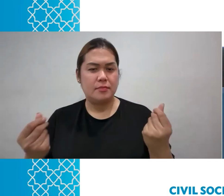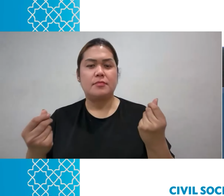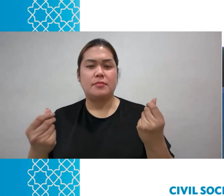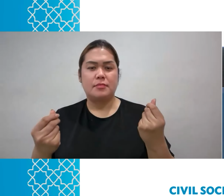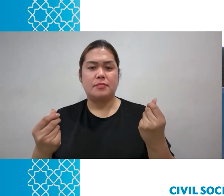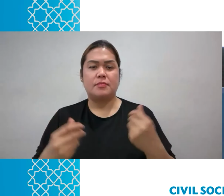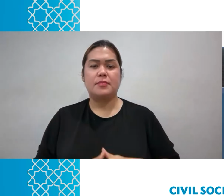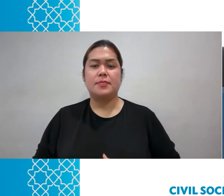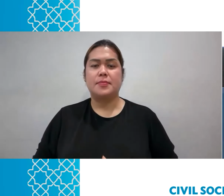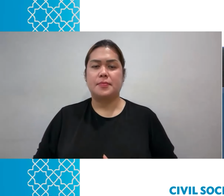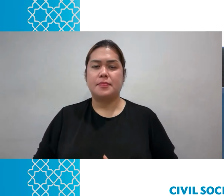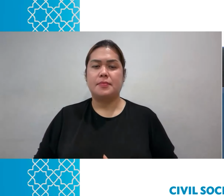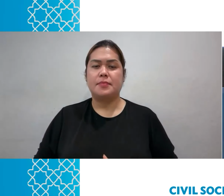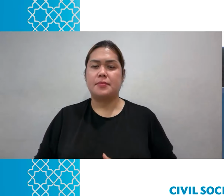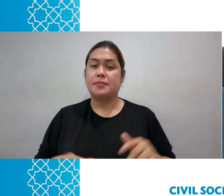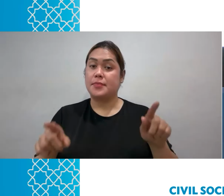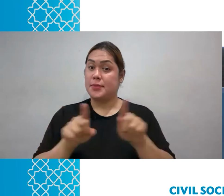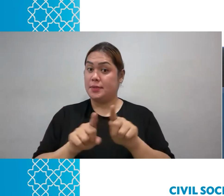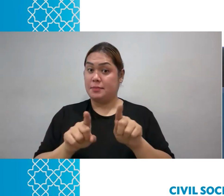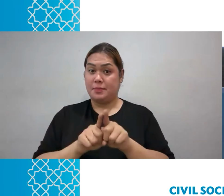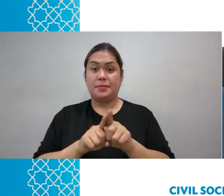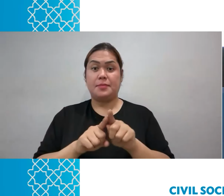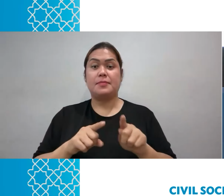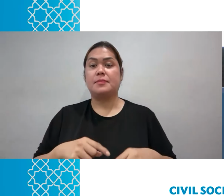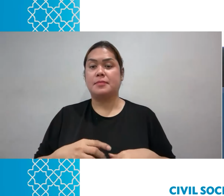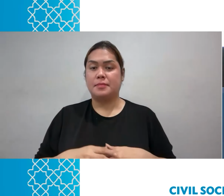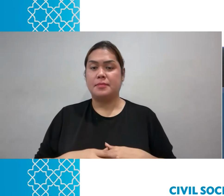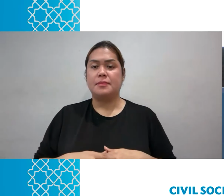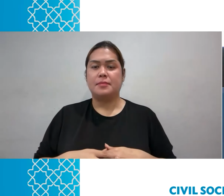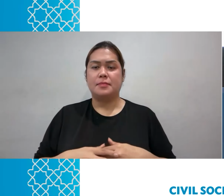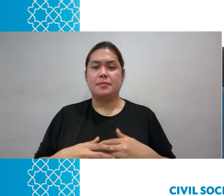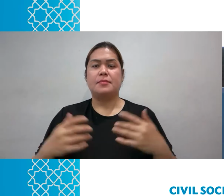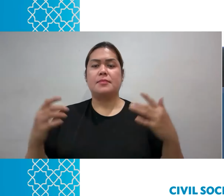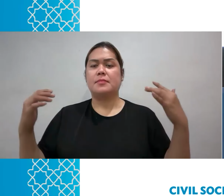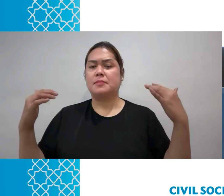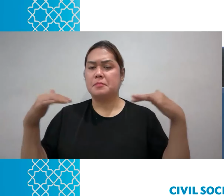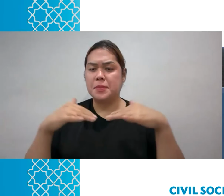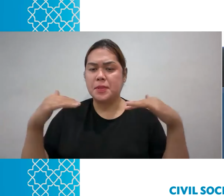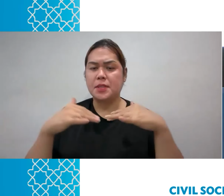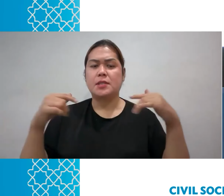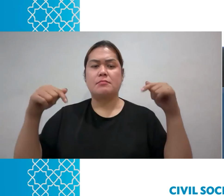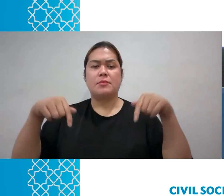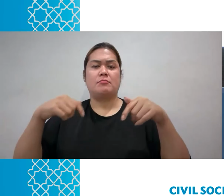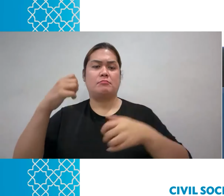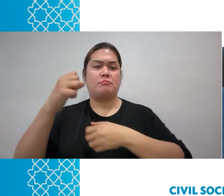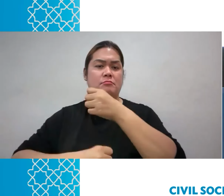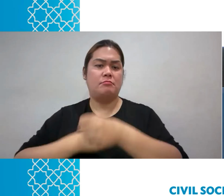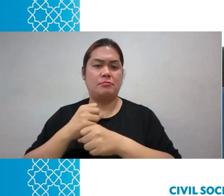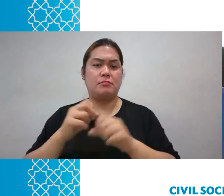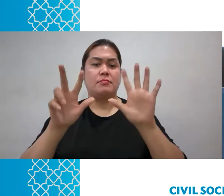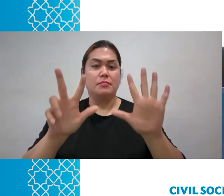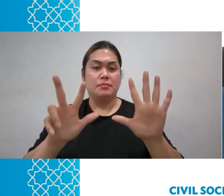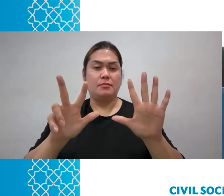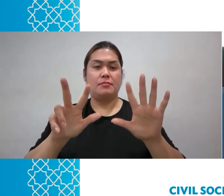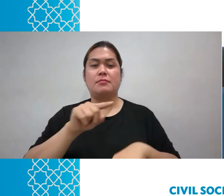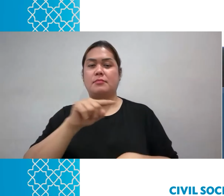annually, a forum. This year is from the 8th to the 16th of October in